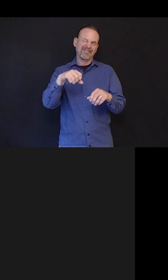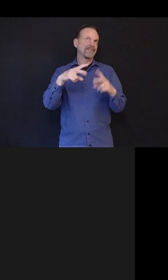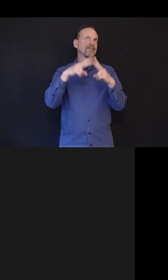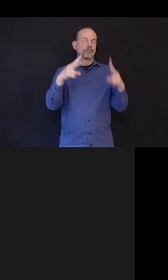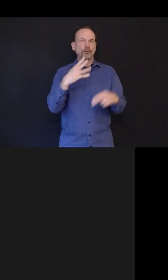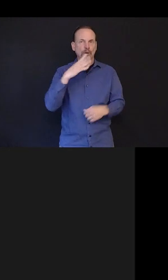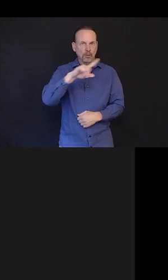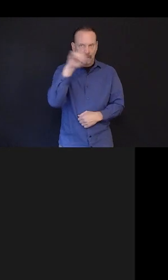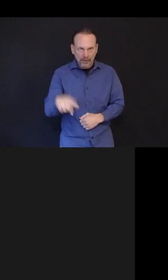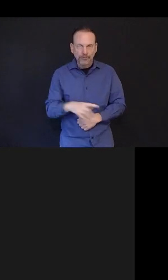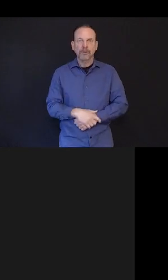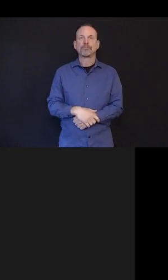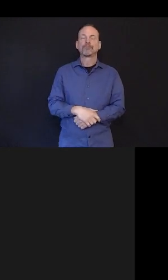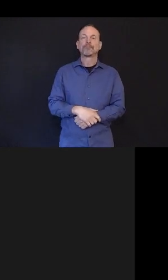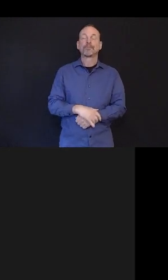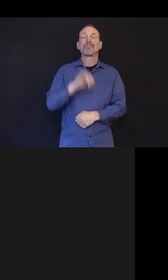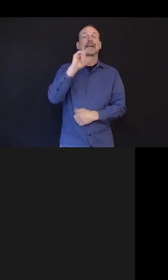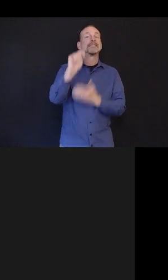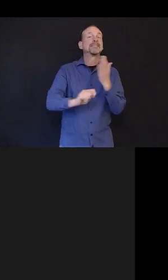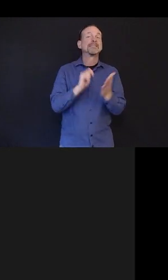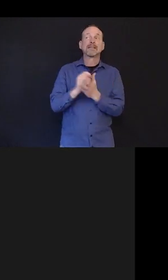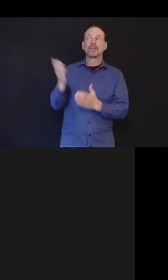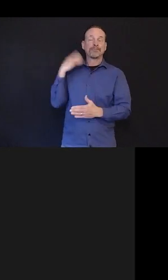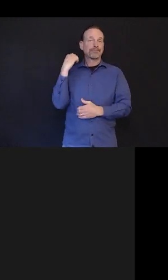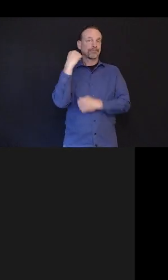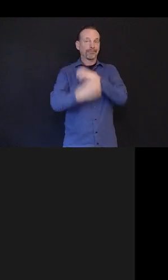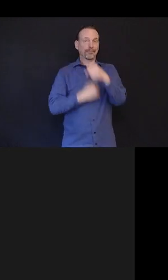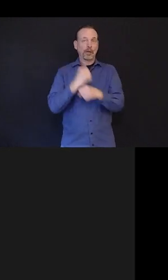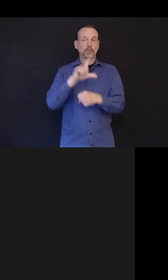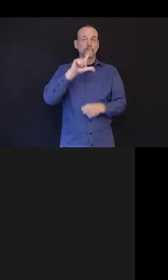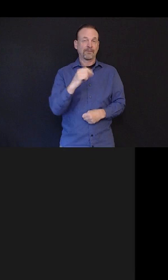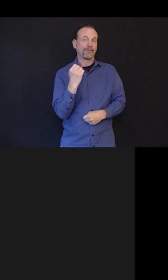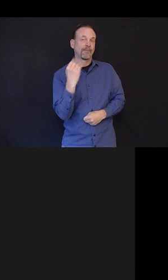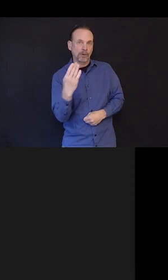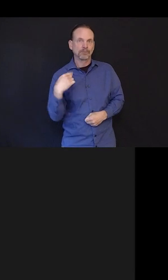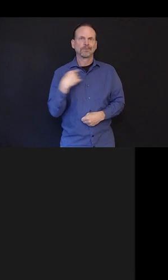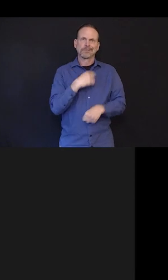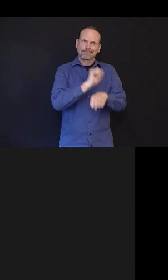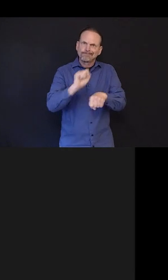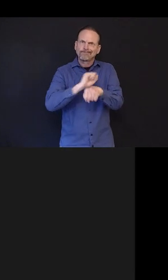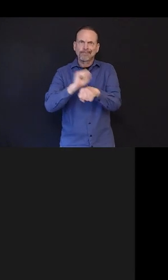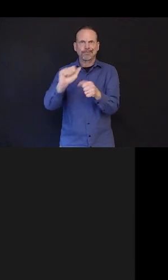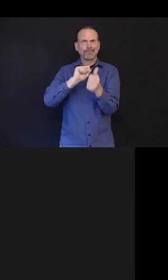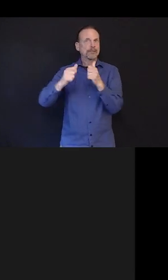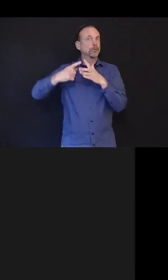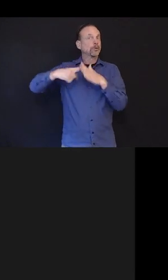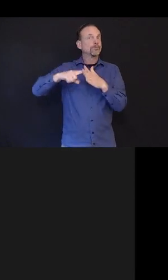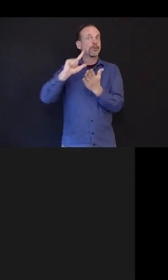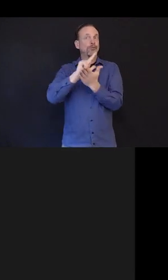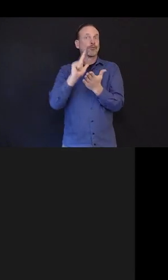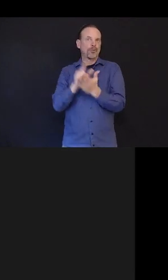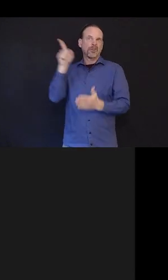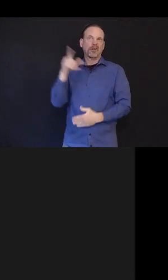2014 to get the original ABLE Act across the finish line and with overwhelming support by Congress,